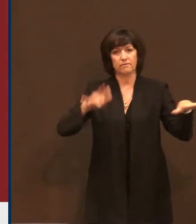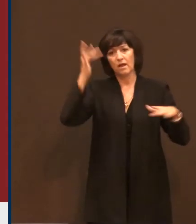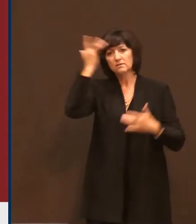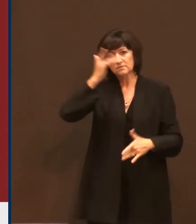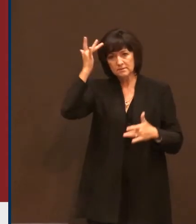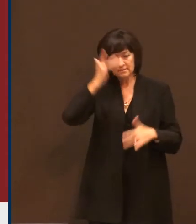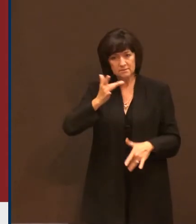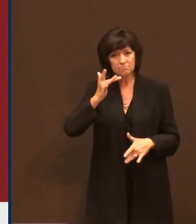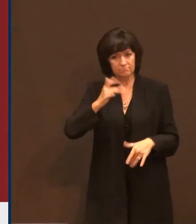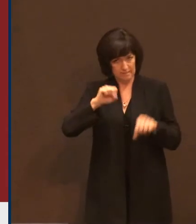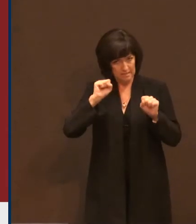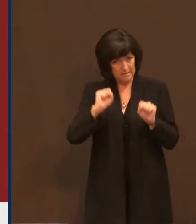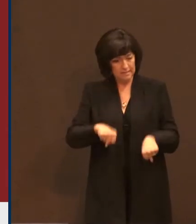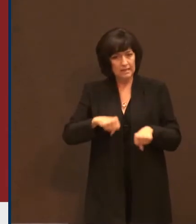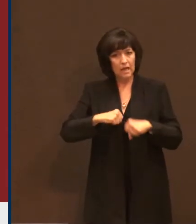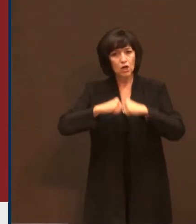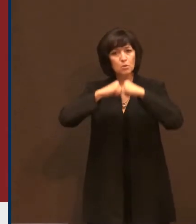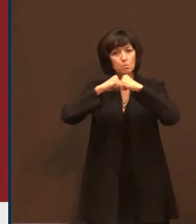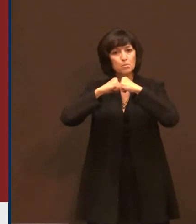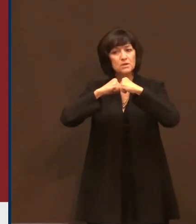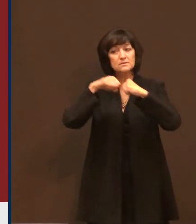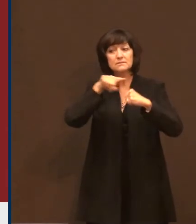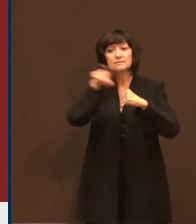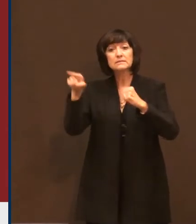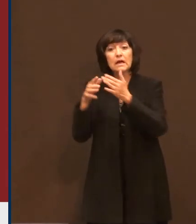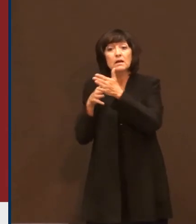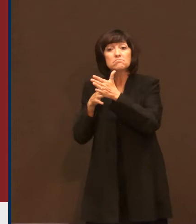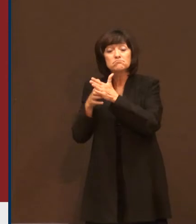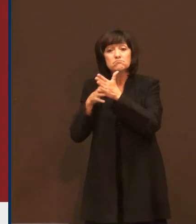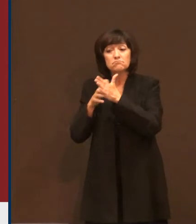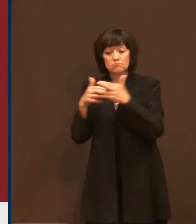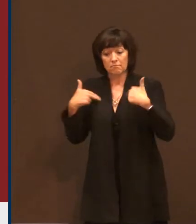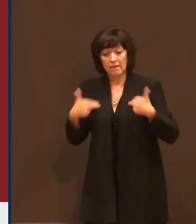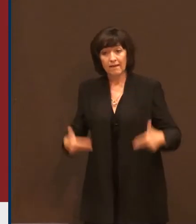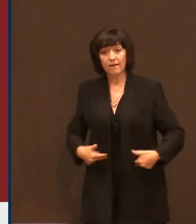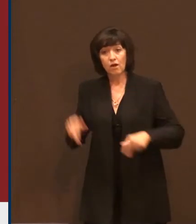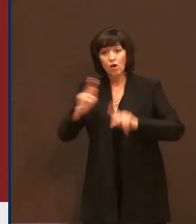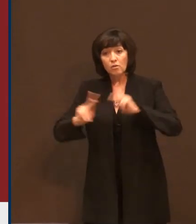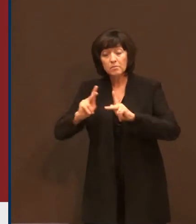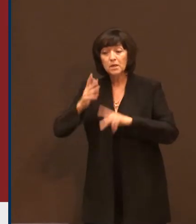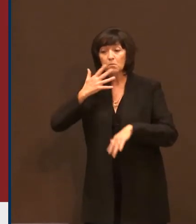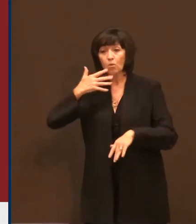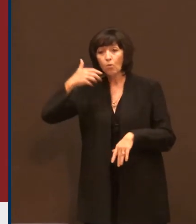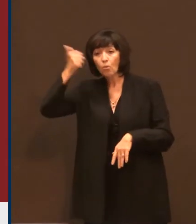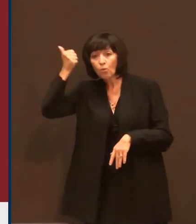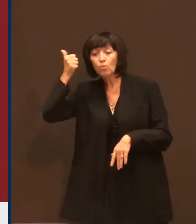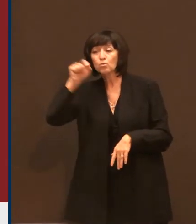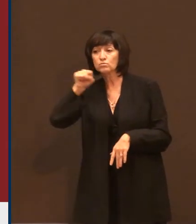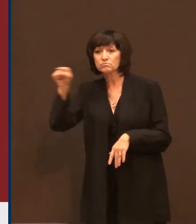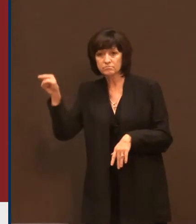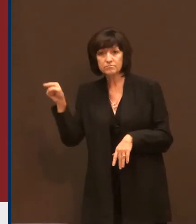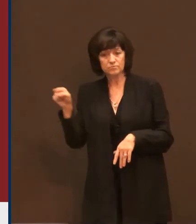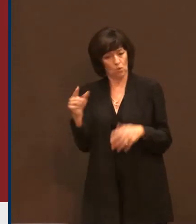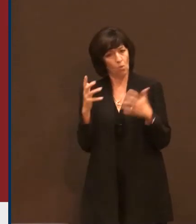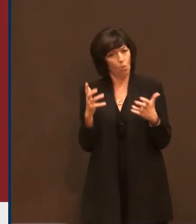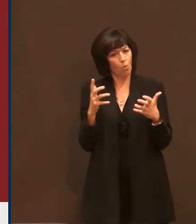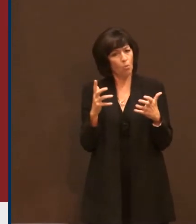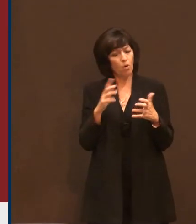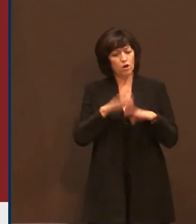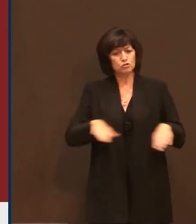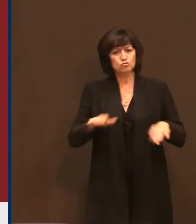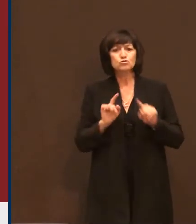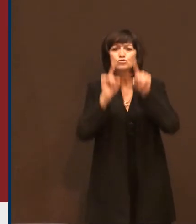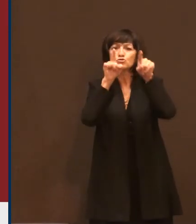protect vulnerable citizens, and it's going to put us in a position where we can educate our children safely. The